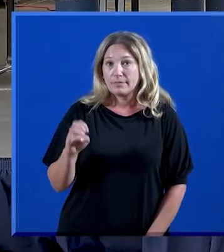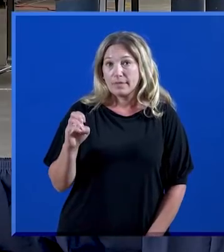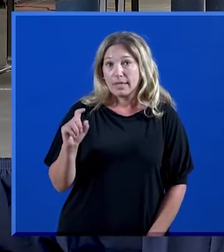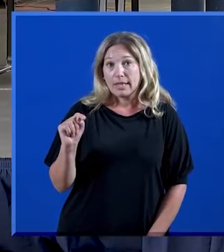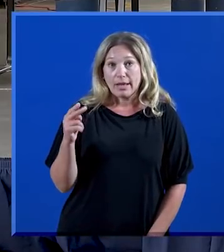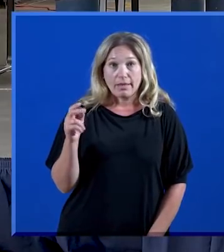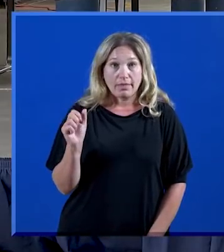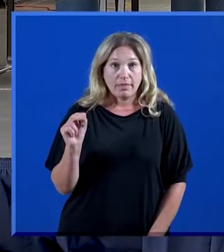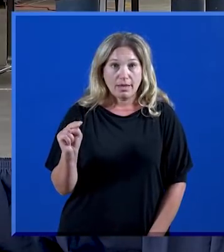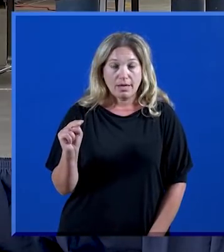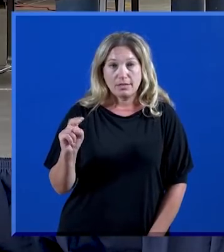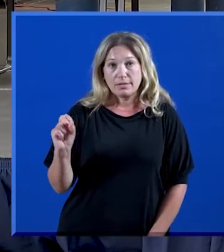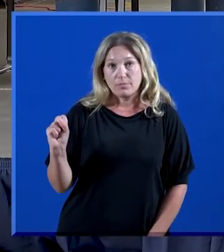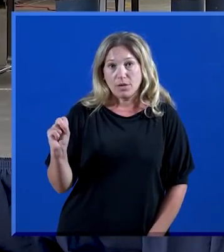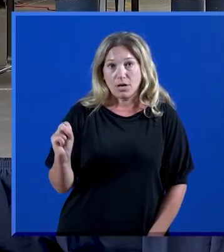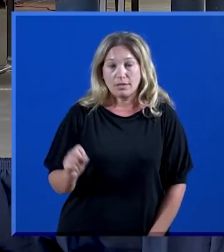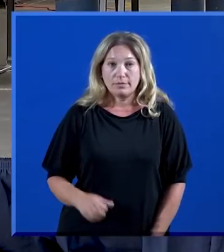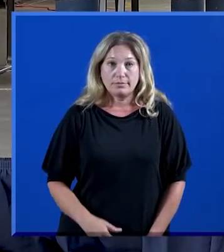Ethan Splon.